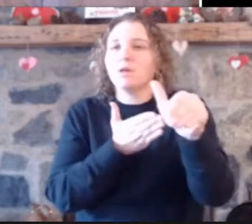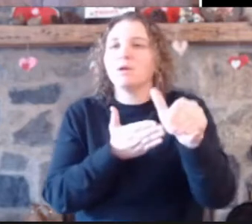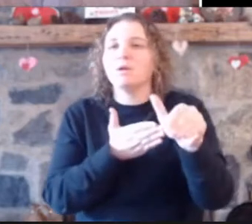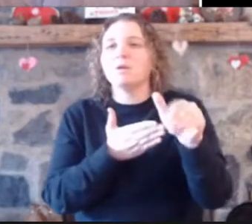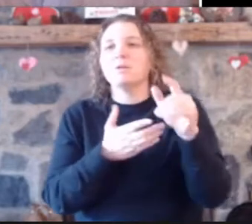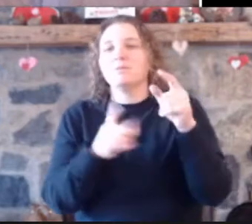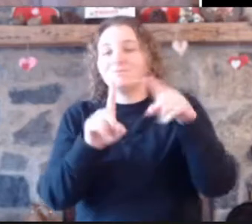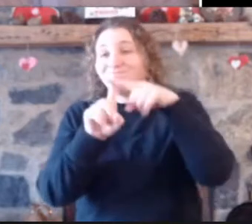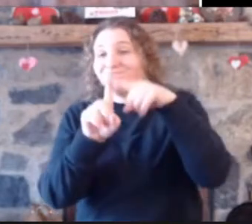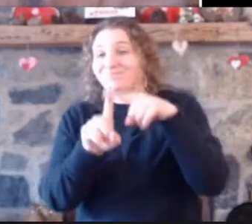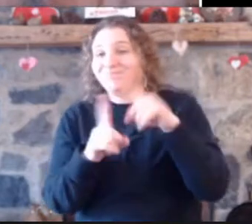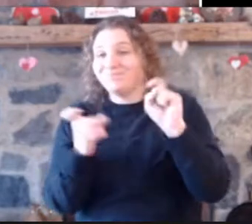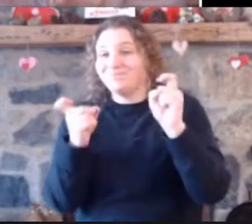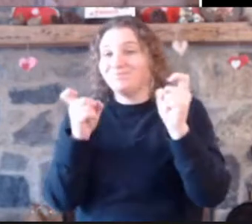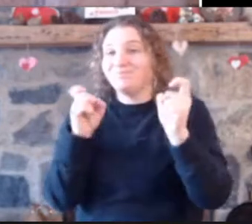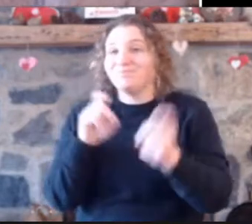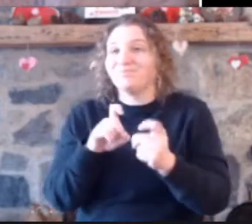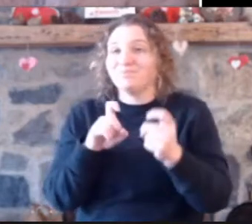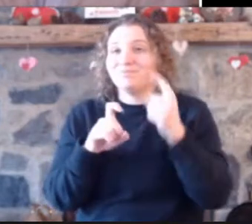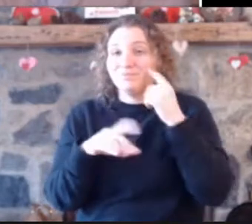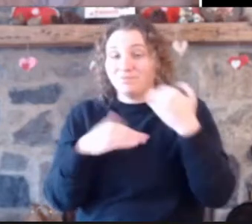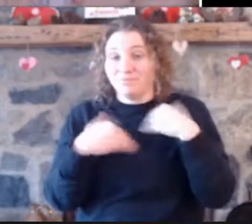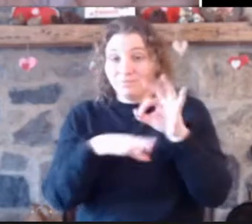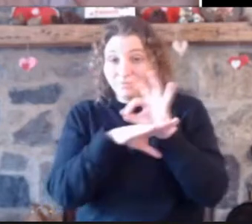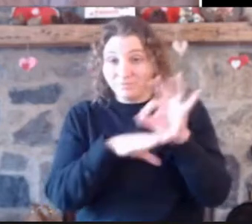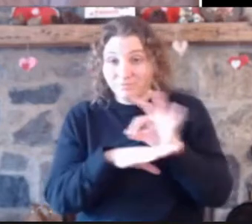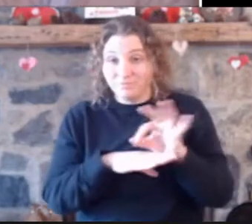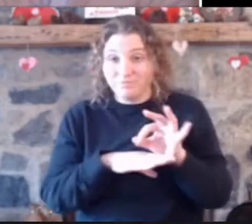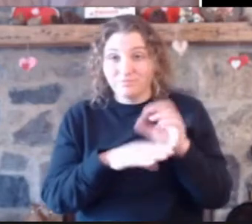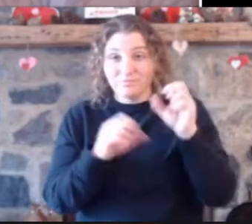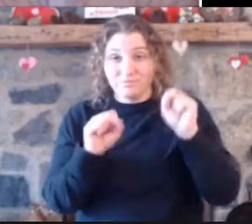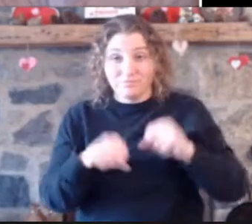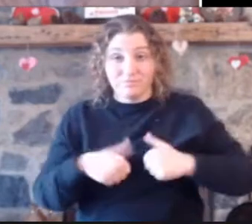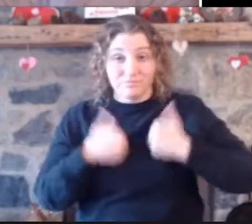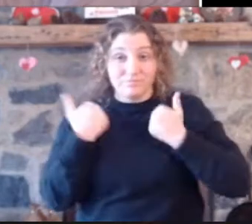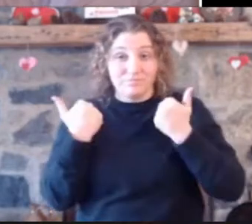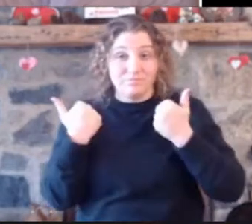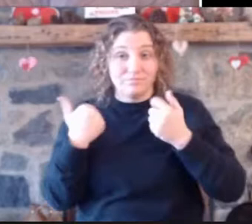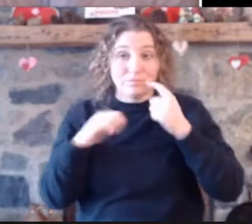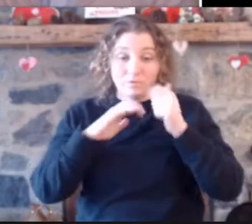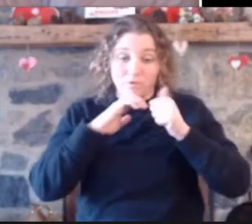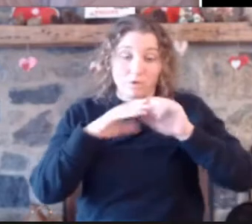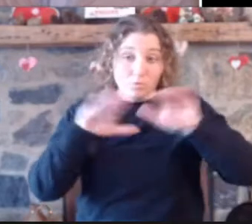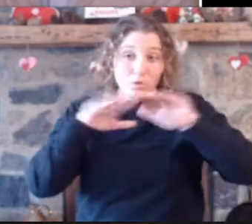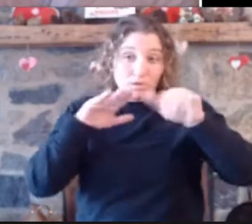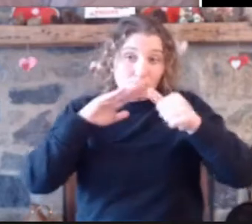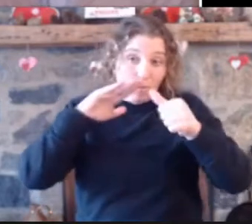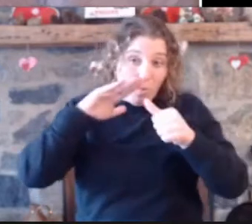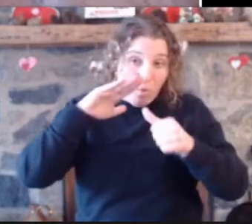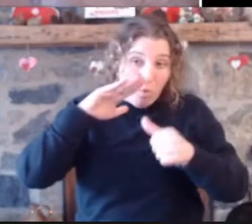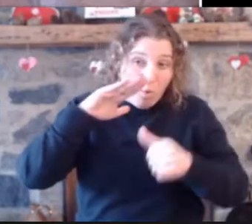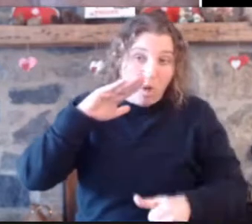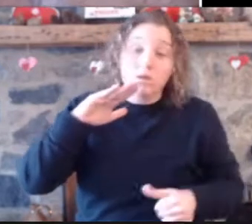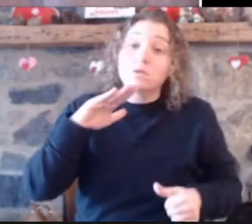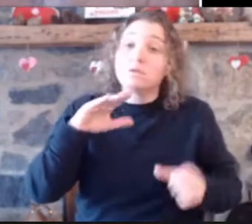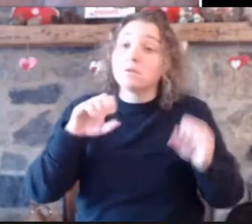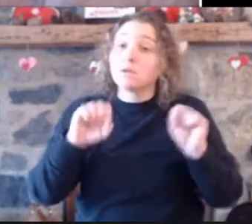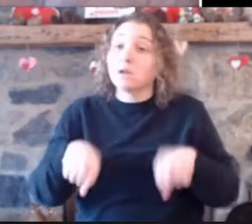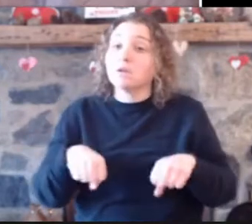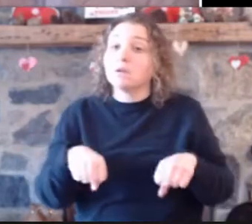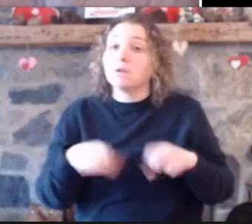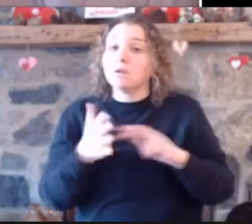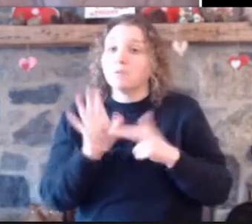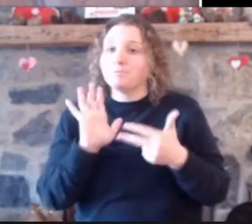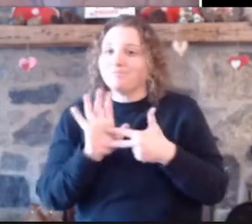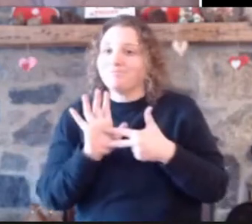beneficial mutations to bring forth the functionality so they can survive a mile or so down underwater. In other words,